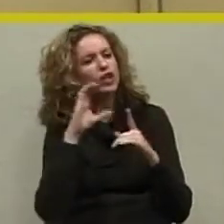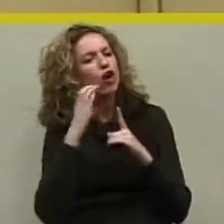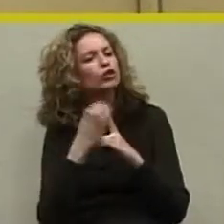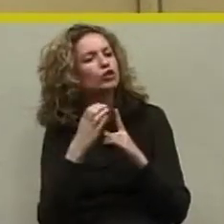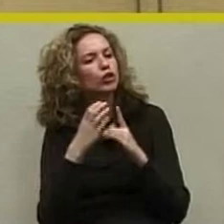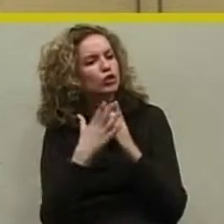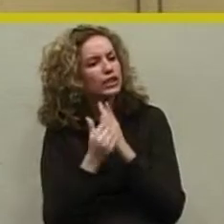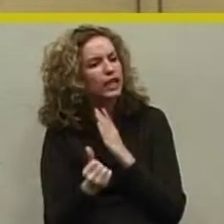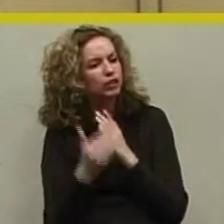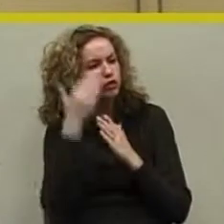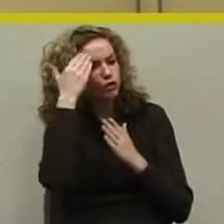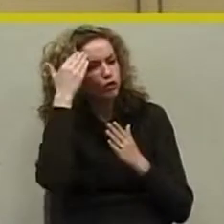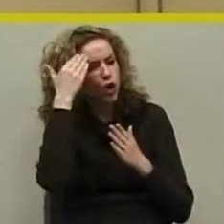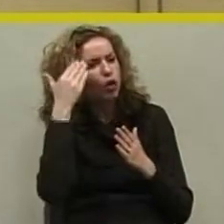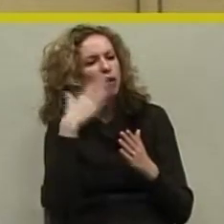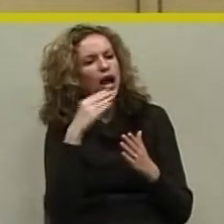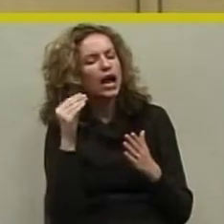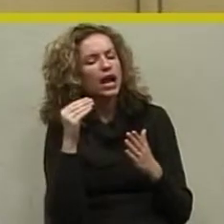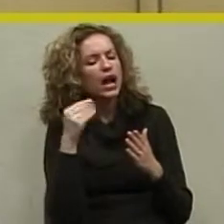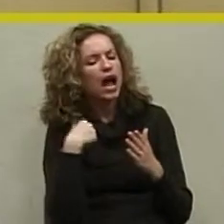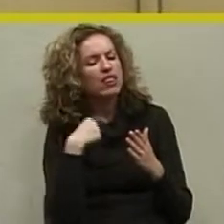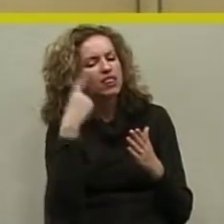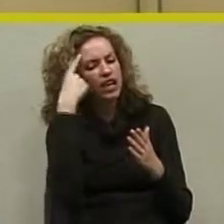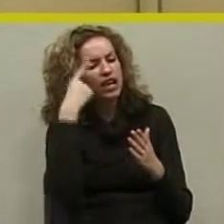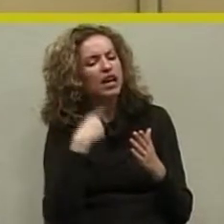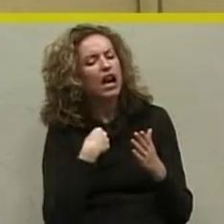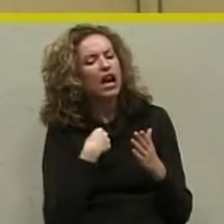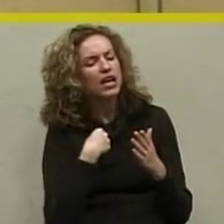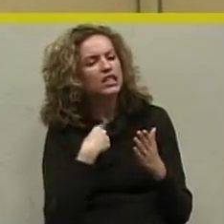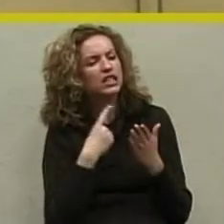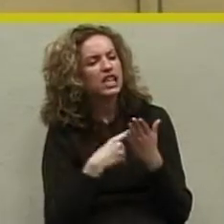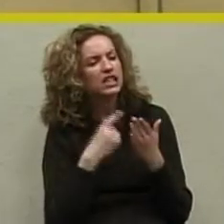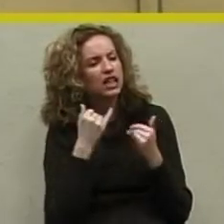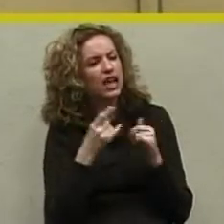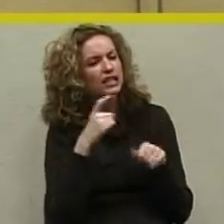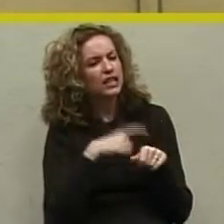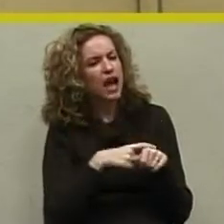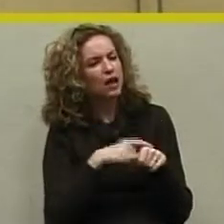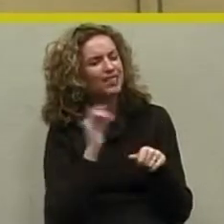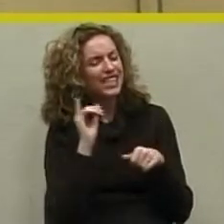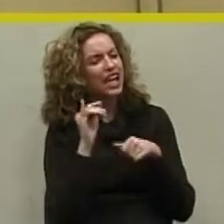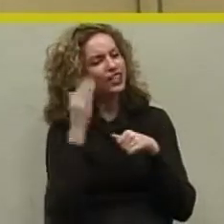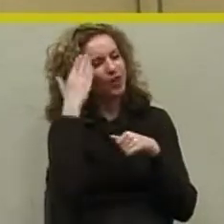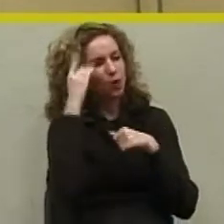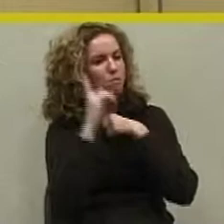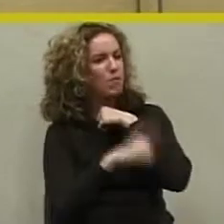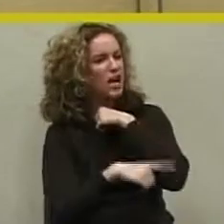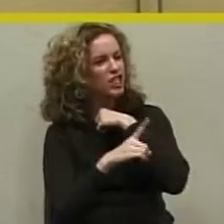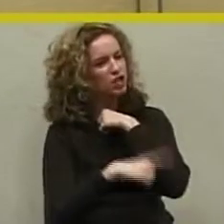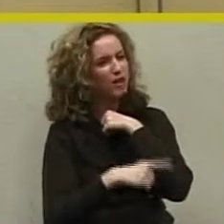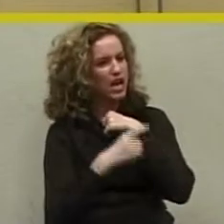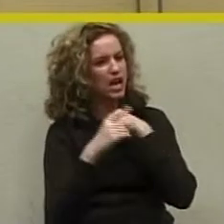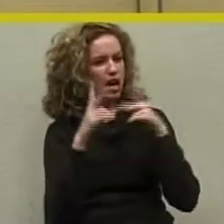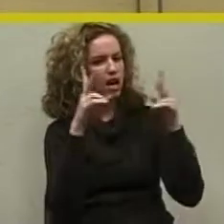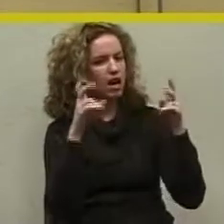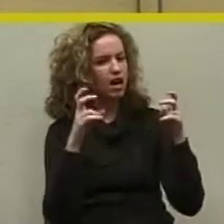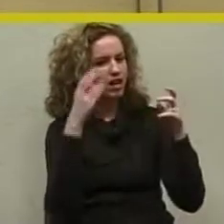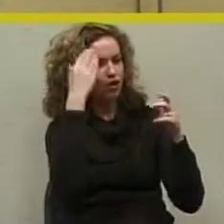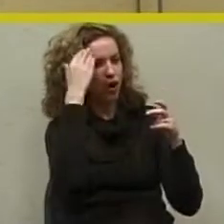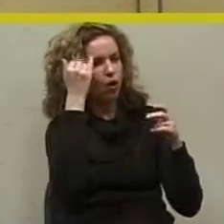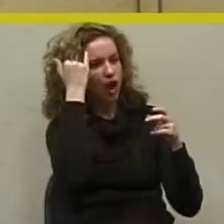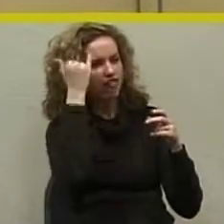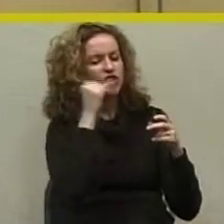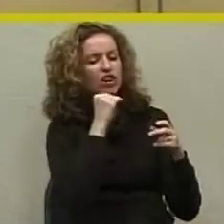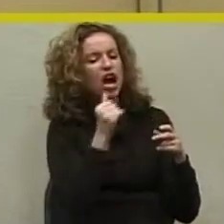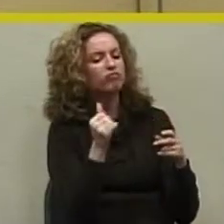kind of thing, and this is, I think I talked about this last time I was here, but it's that punishment mentality. It's like if the two of you didn't get along at recess, we take you away